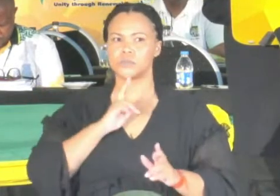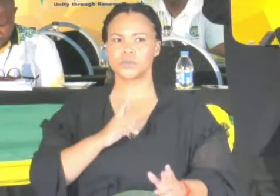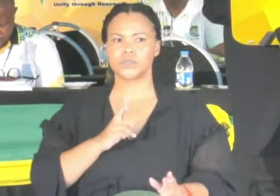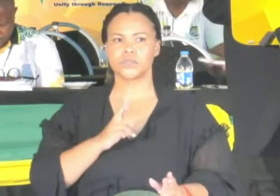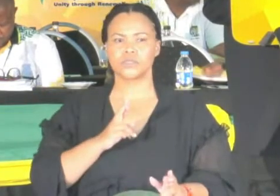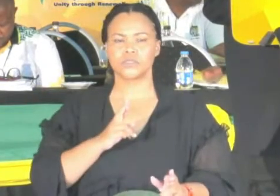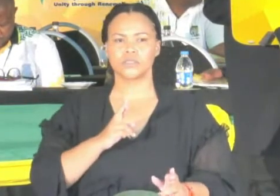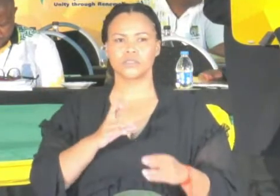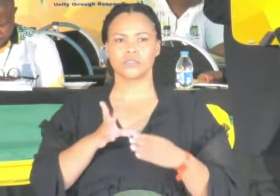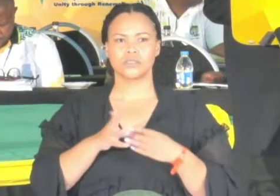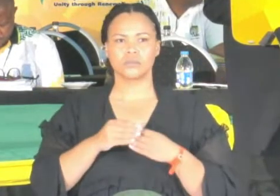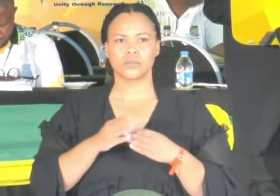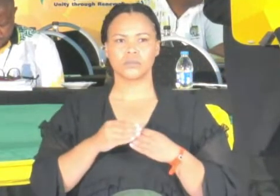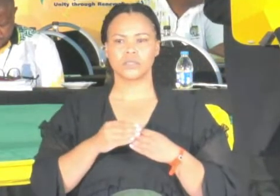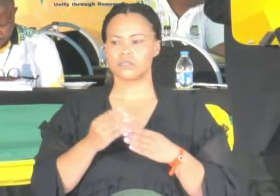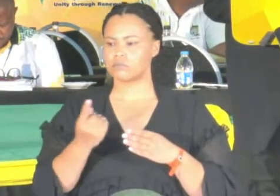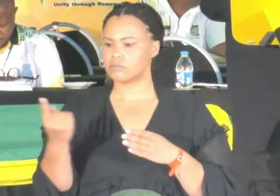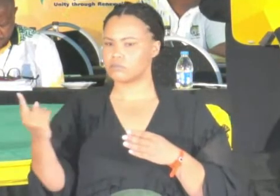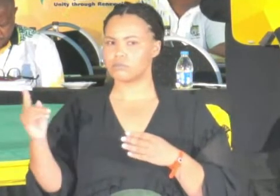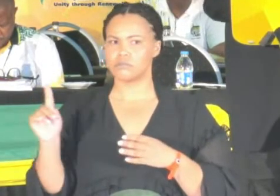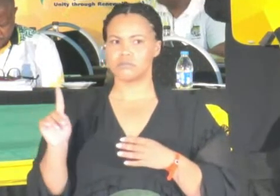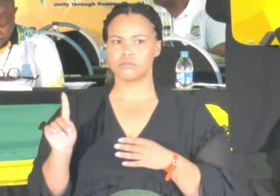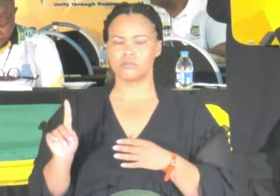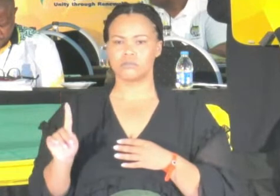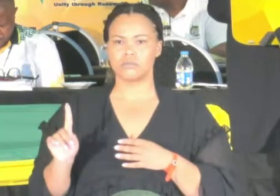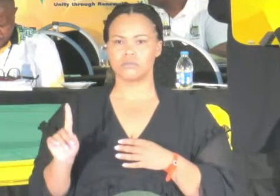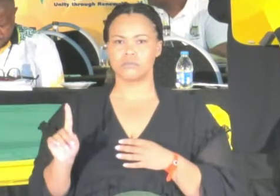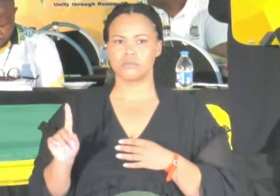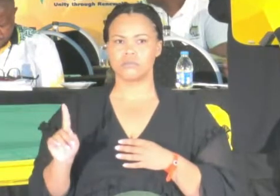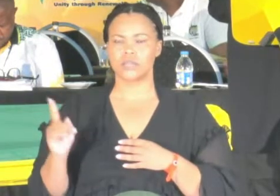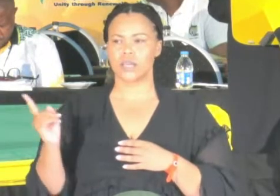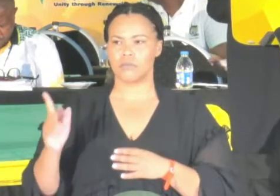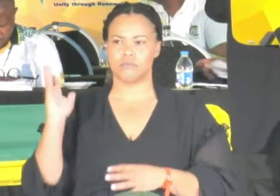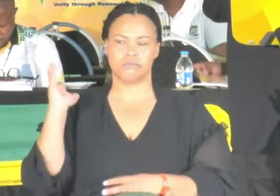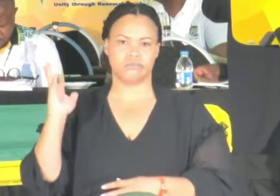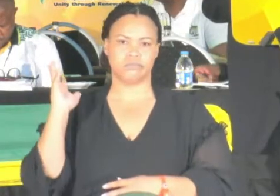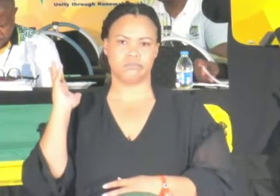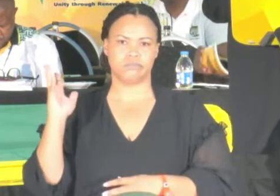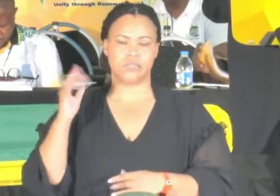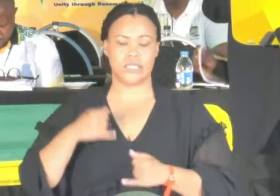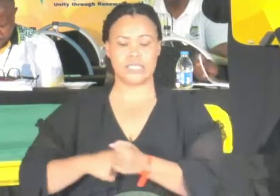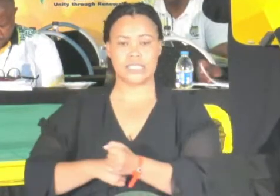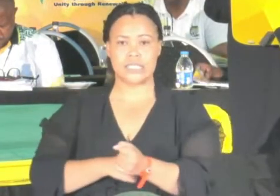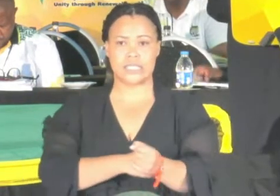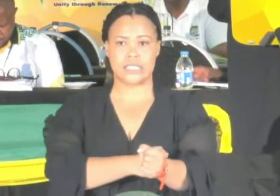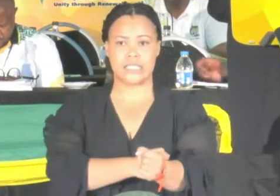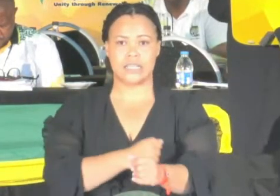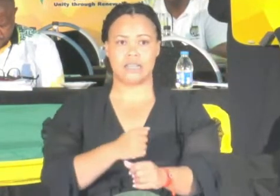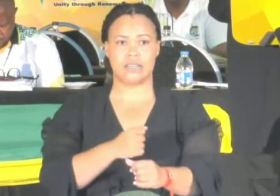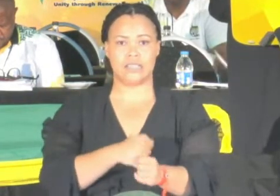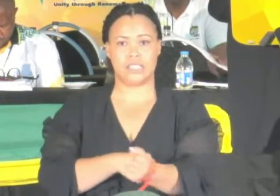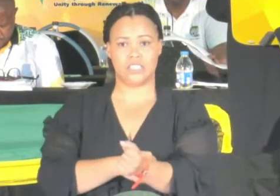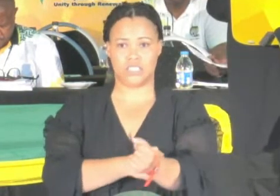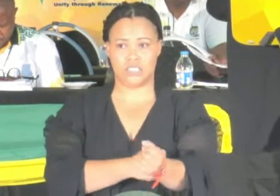report. Comrade Makura, come and present the report on strategy and tactics.